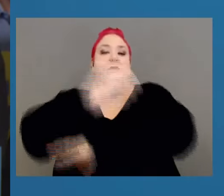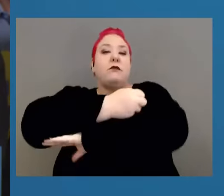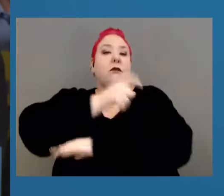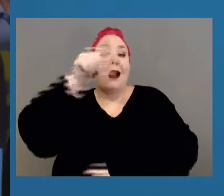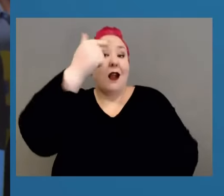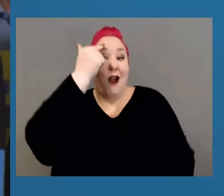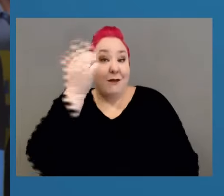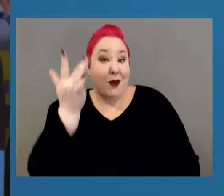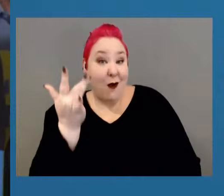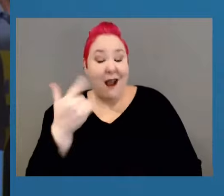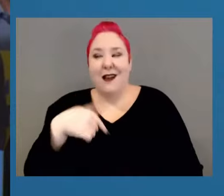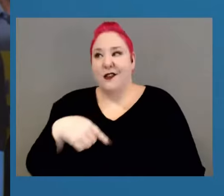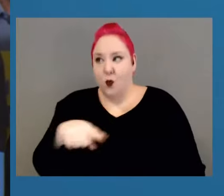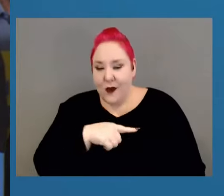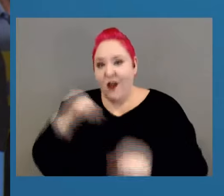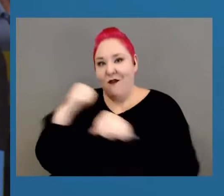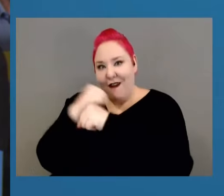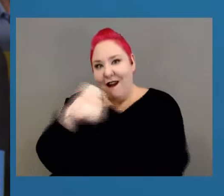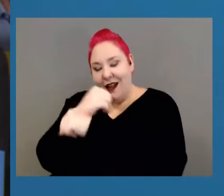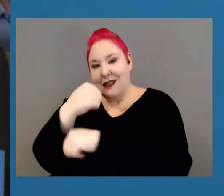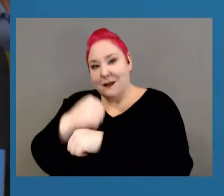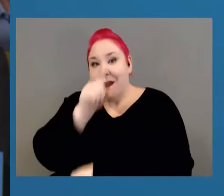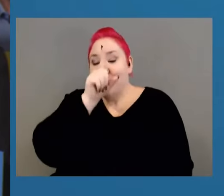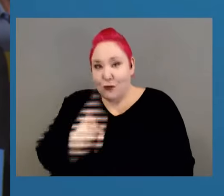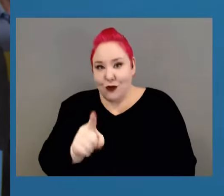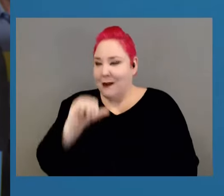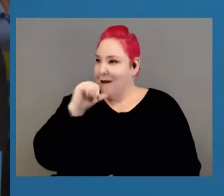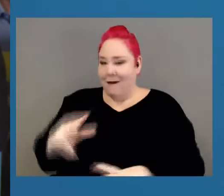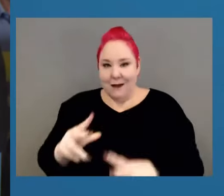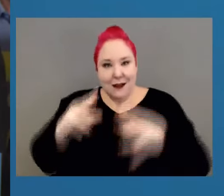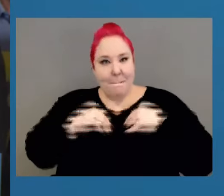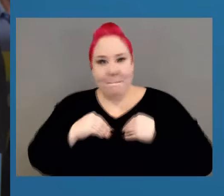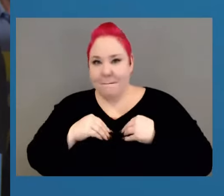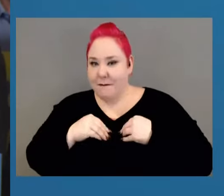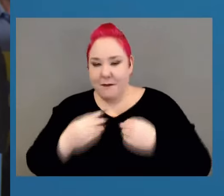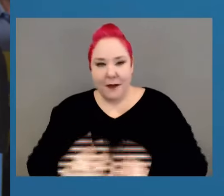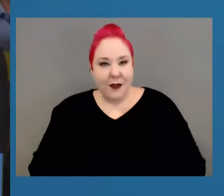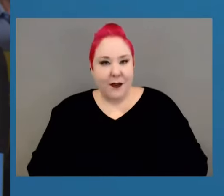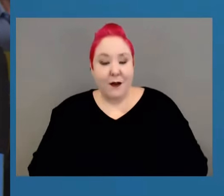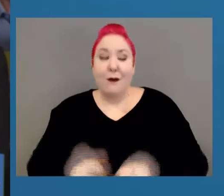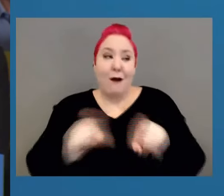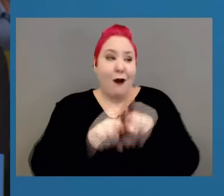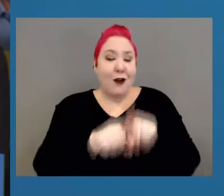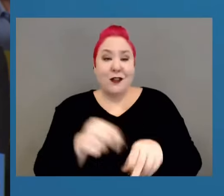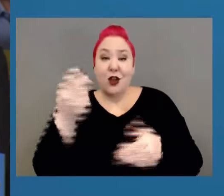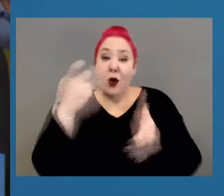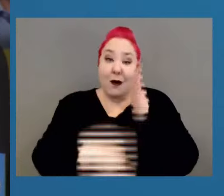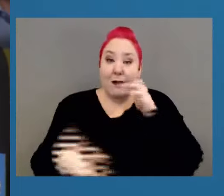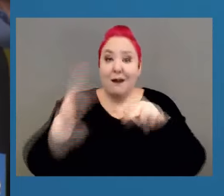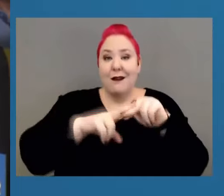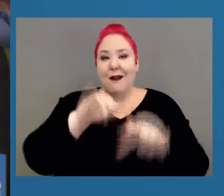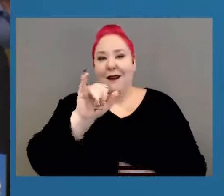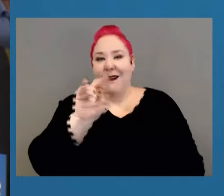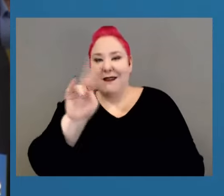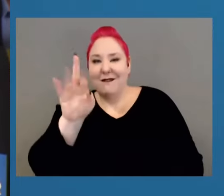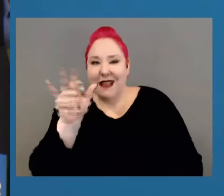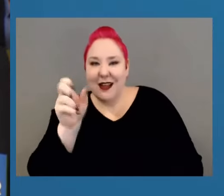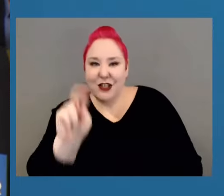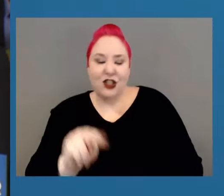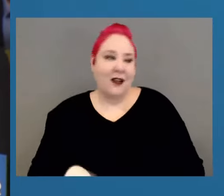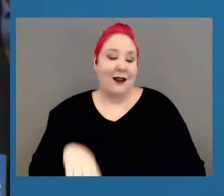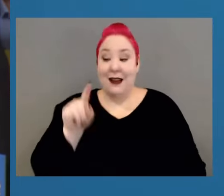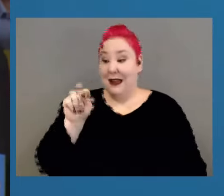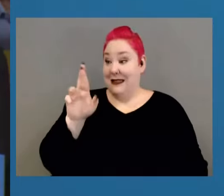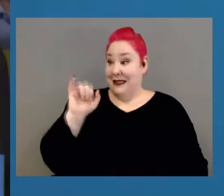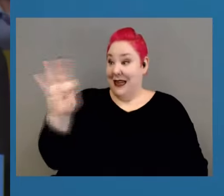premiums are in place. We're also dealing with sky-high inflation, tariffs. Now we're having another war with